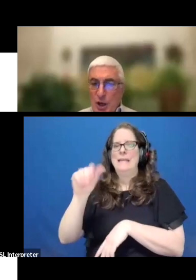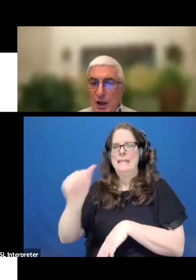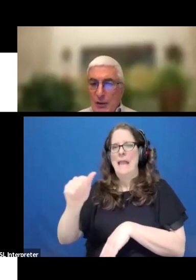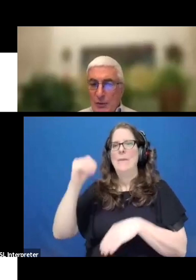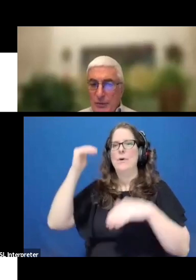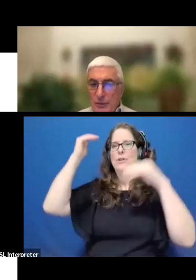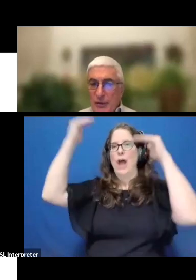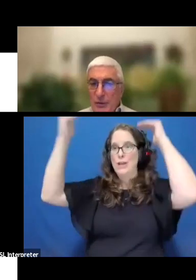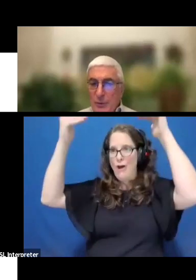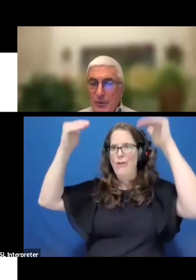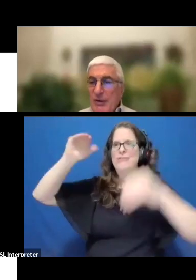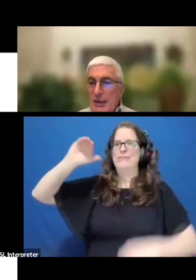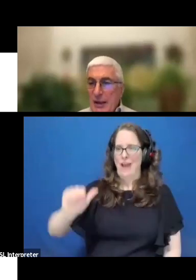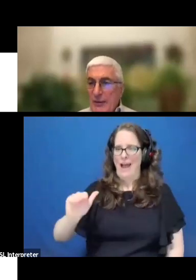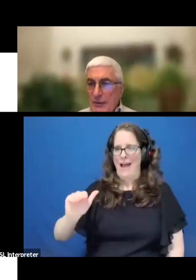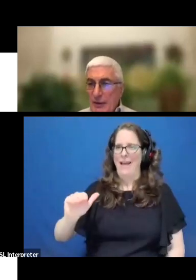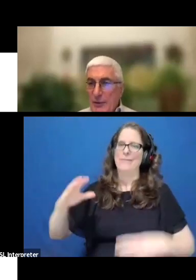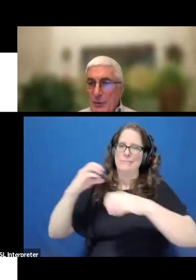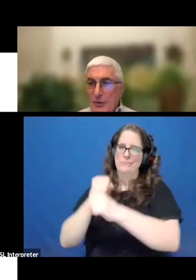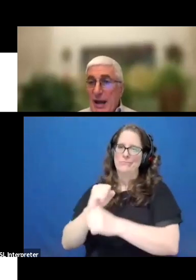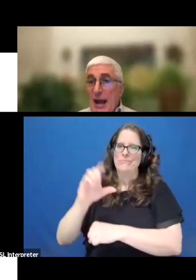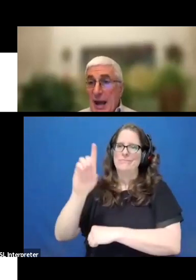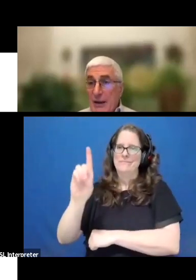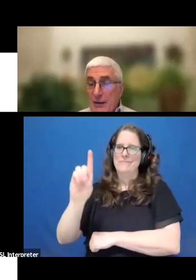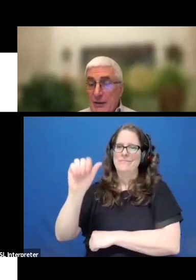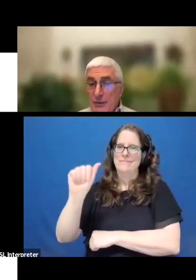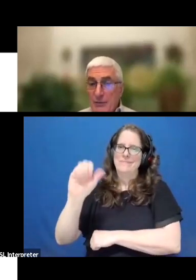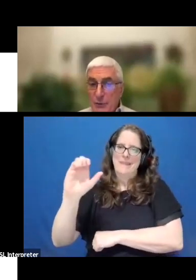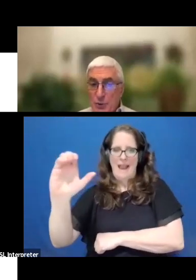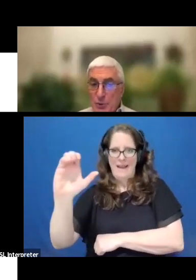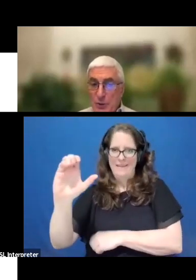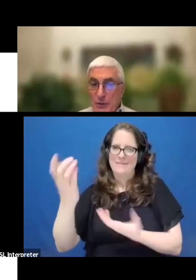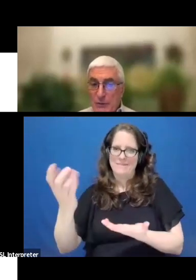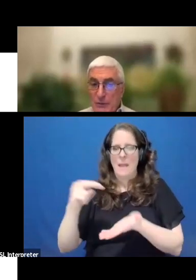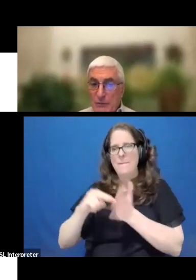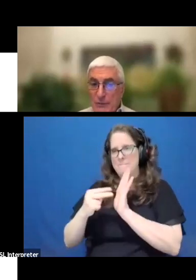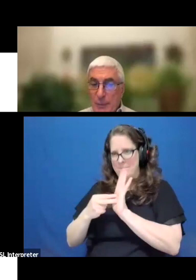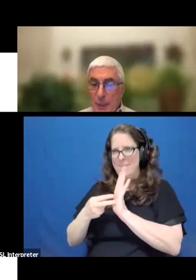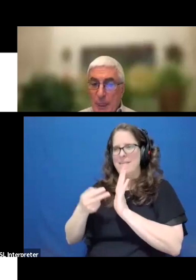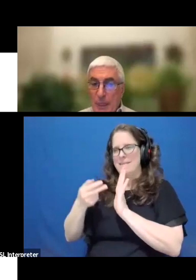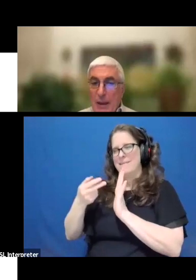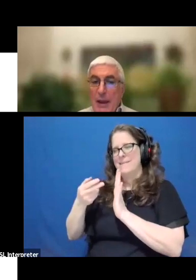adult child, or DAC, or DAC for short.